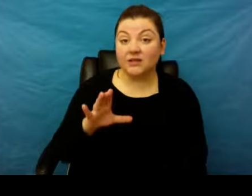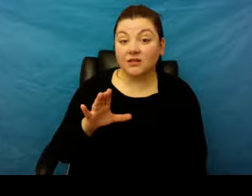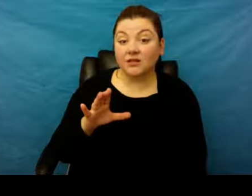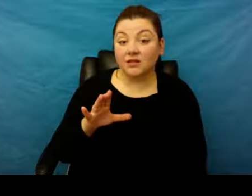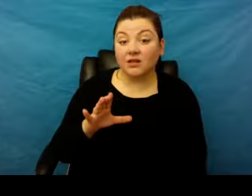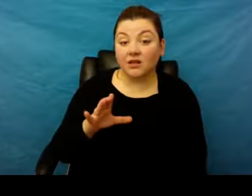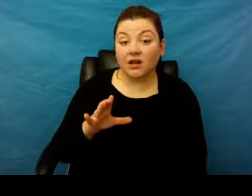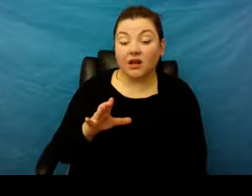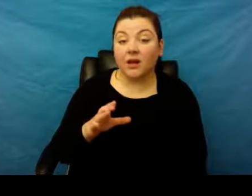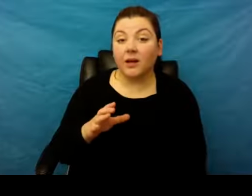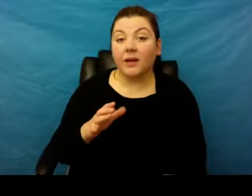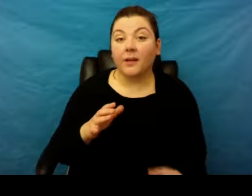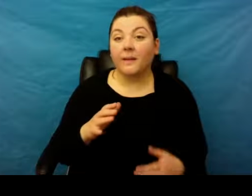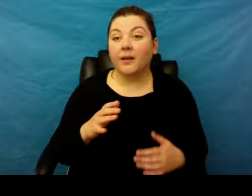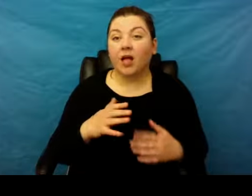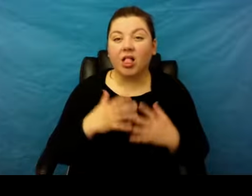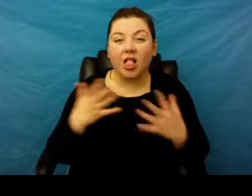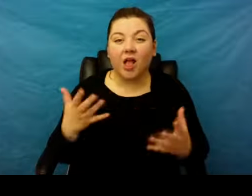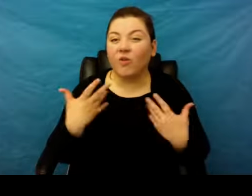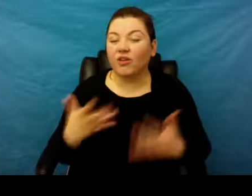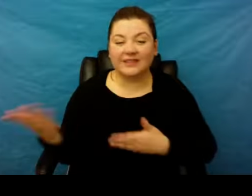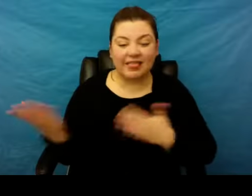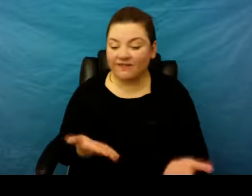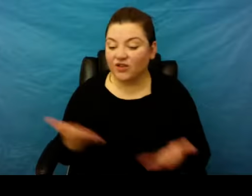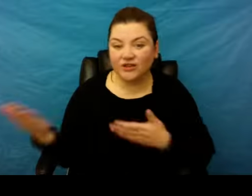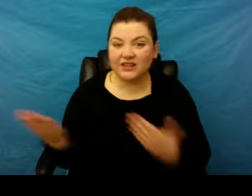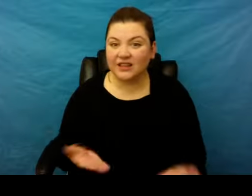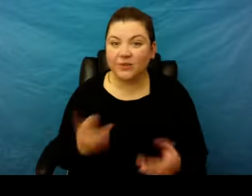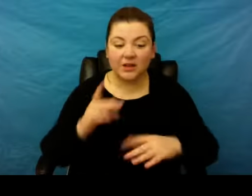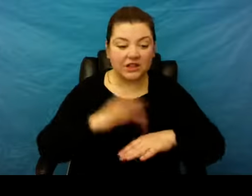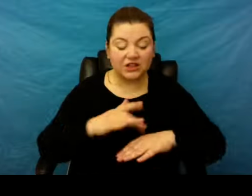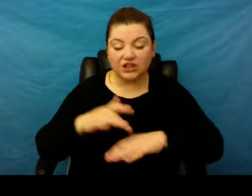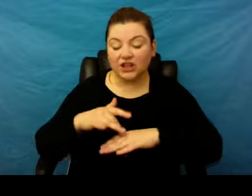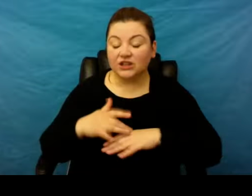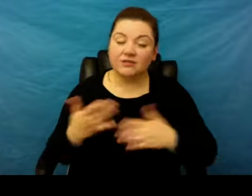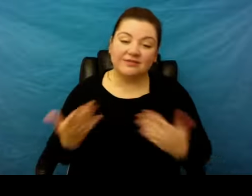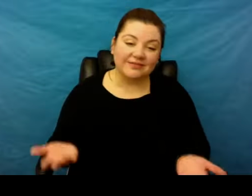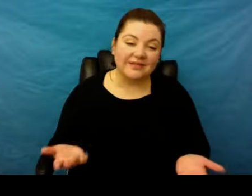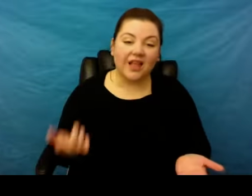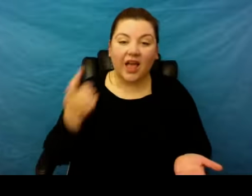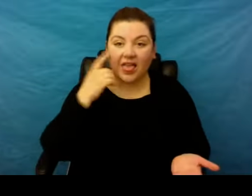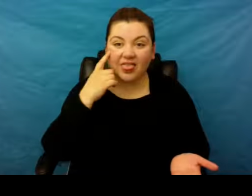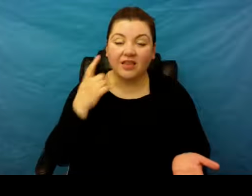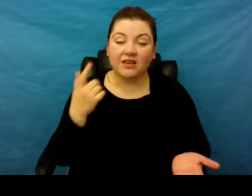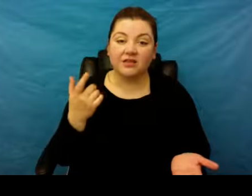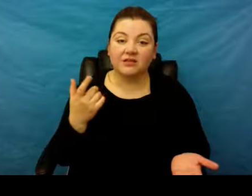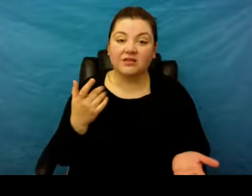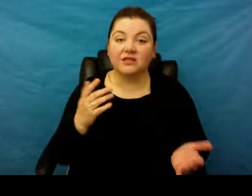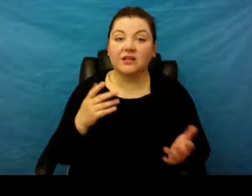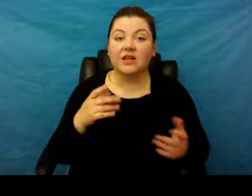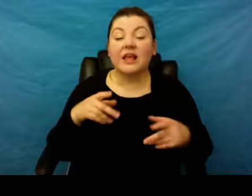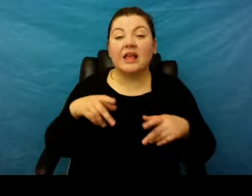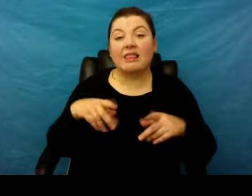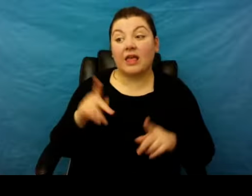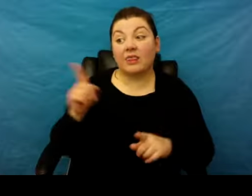of contact with stuff that you're getting delivered, I think it's a reasonable idea to have the delivery person leave the